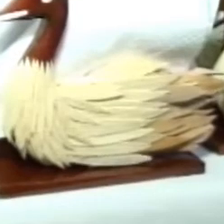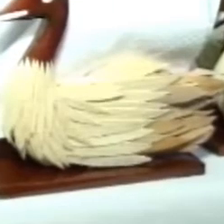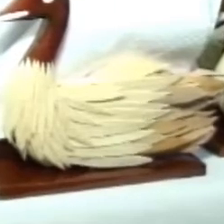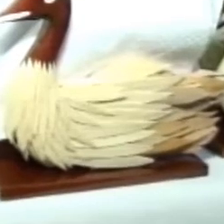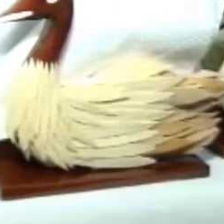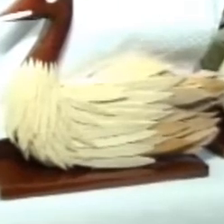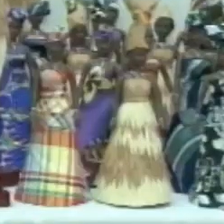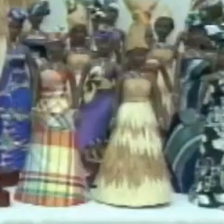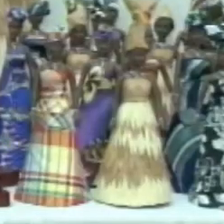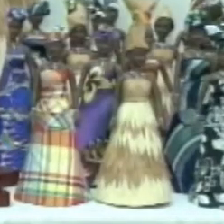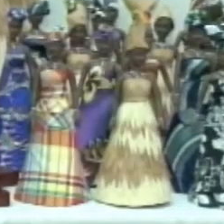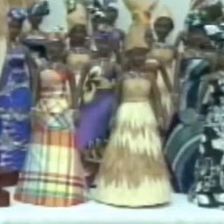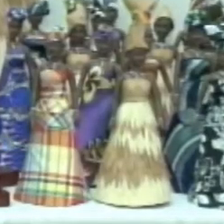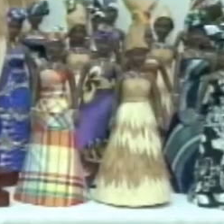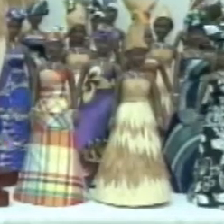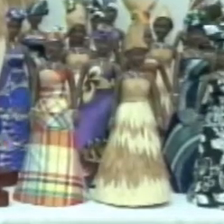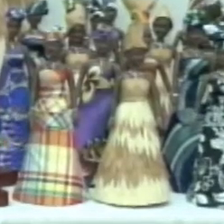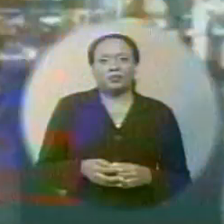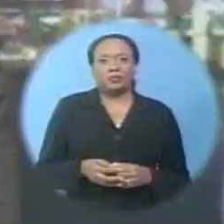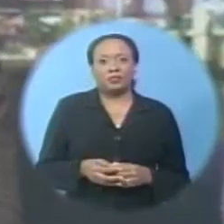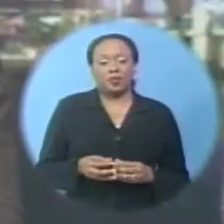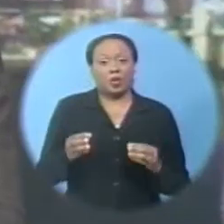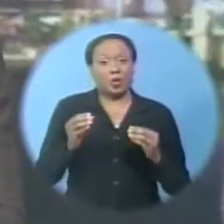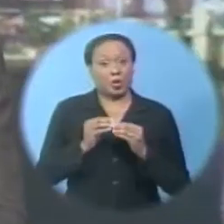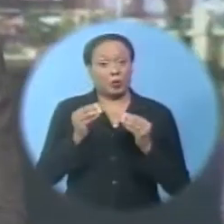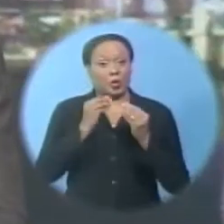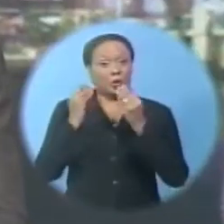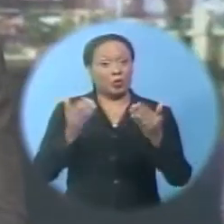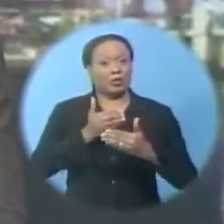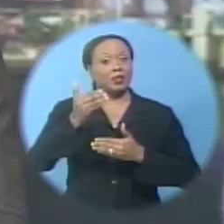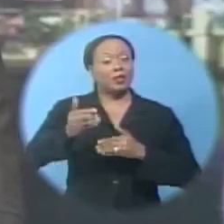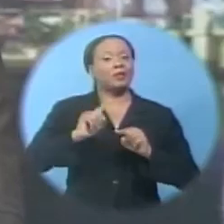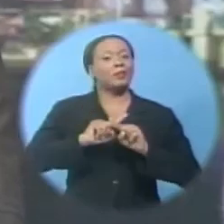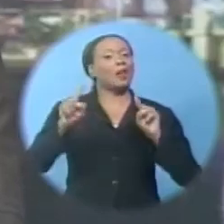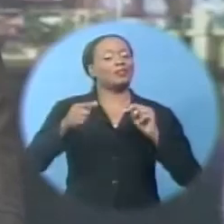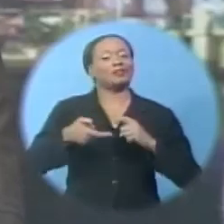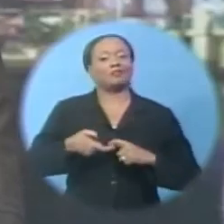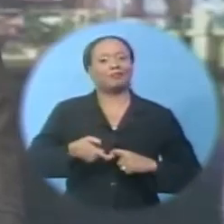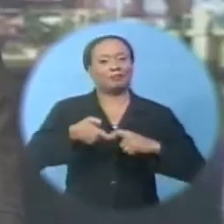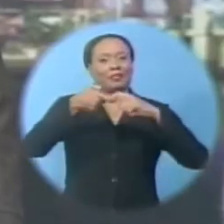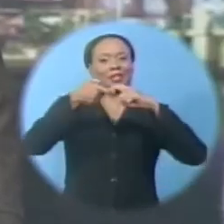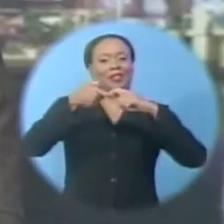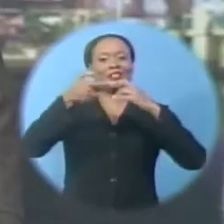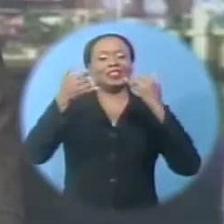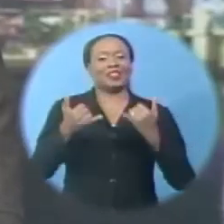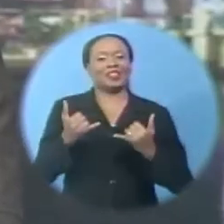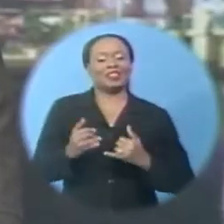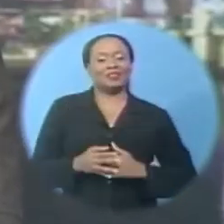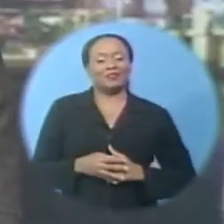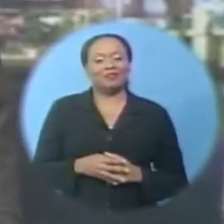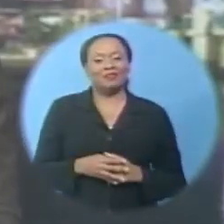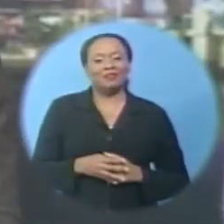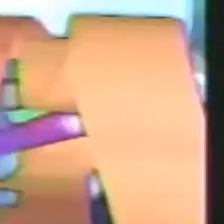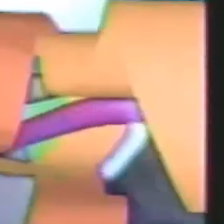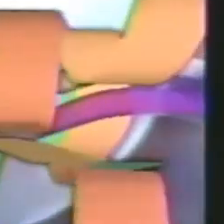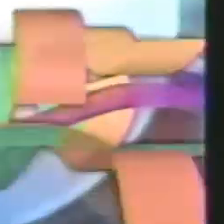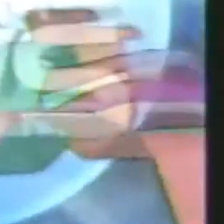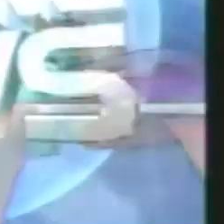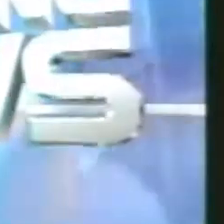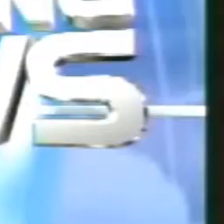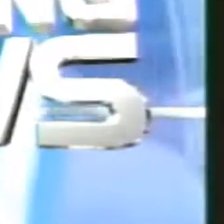CariFesta. Lisa Broom, CBC News. Thanks, Lisa. We'll take a short break here and come back with more news.